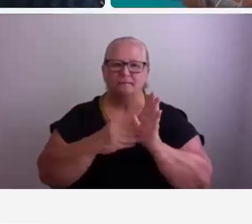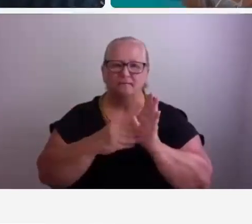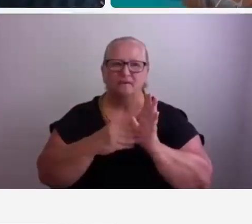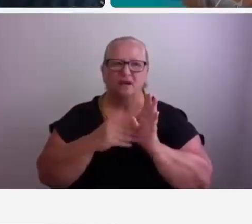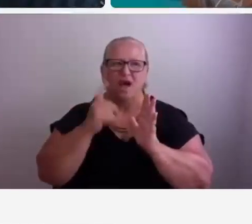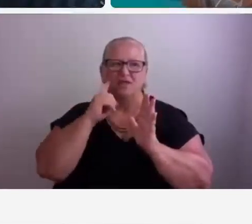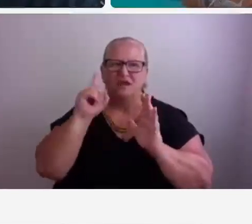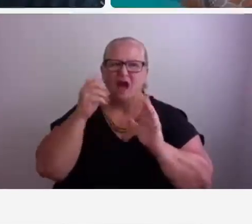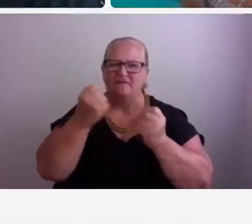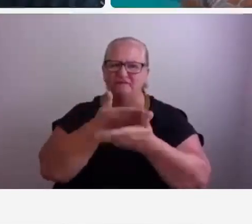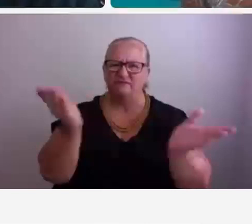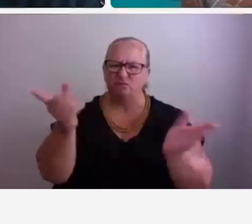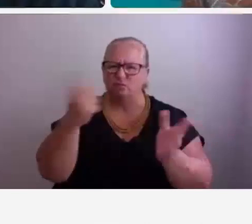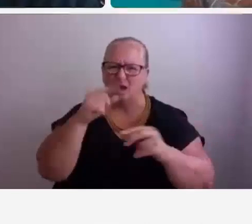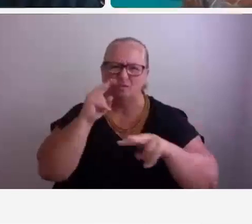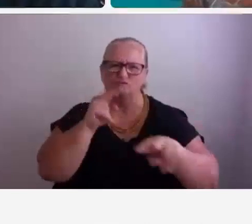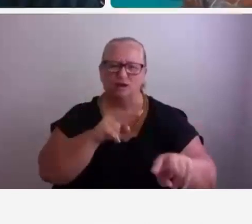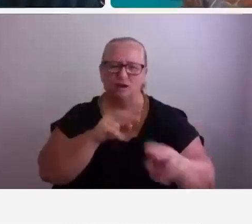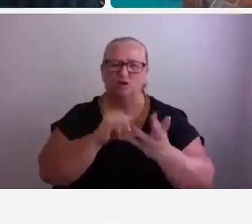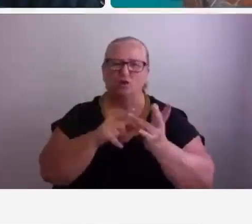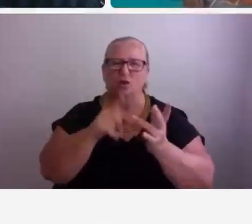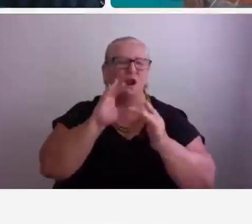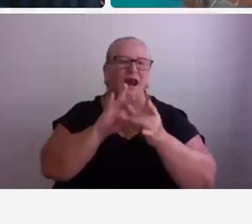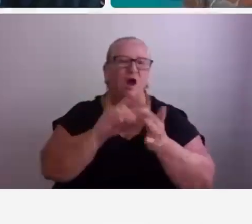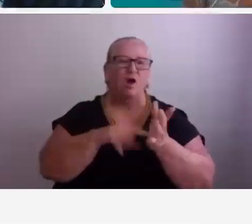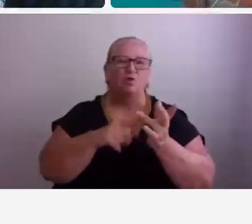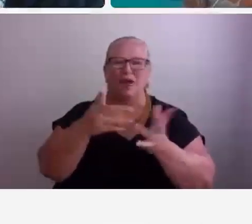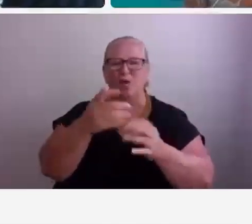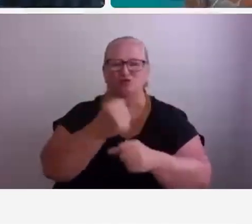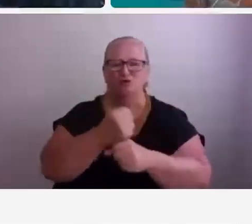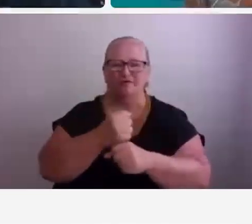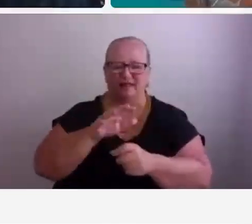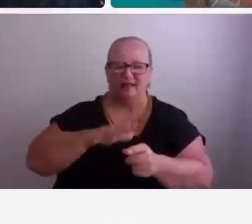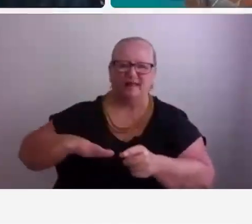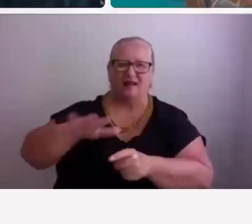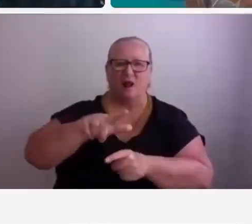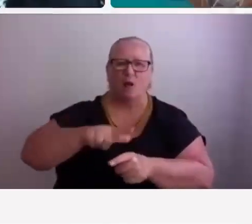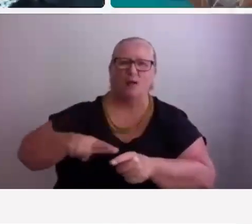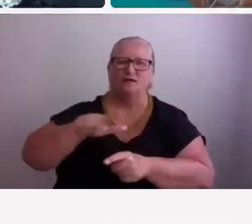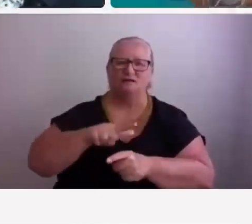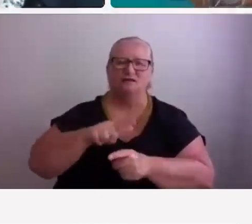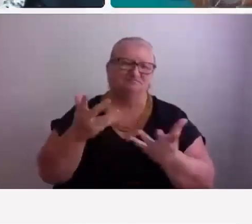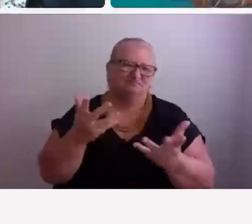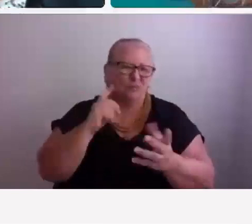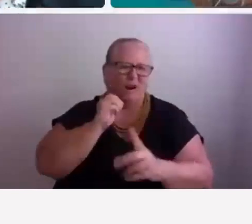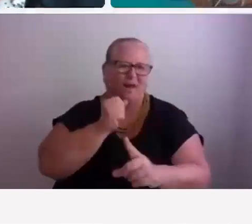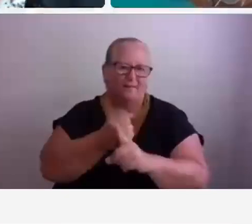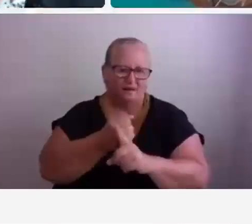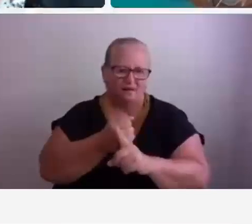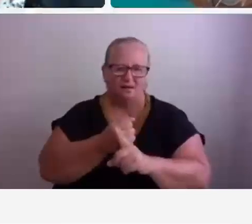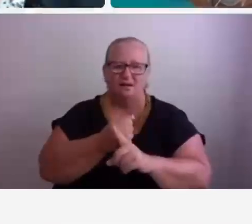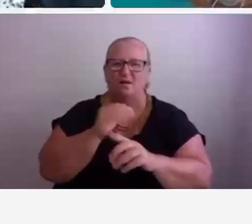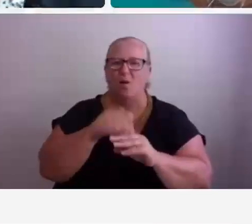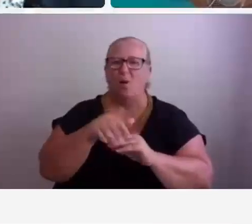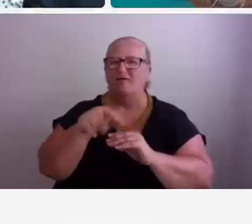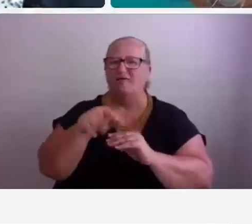available. So that relates to, I guess, geographic location. There are other factors at play around the base care tariffs,